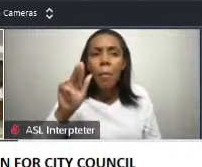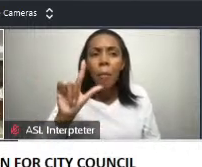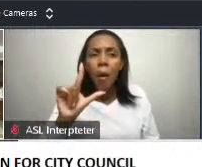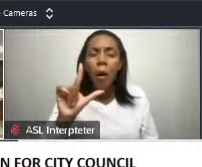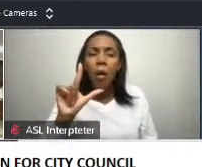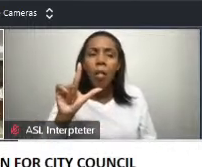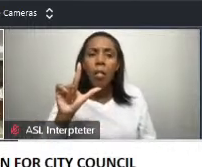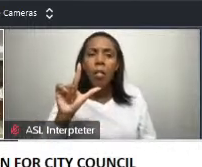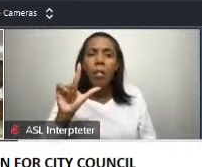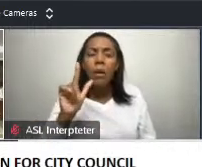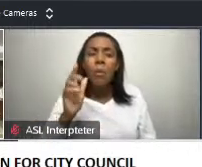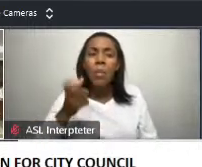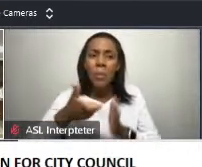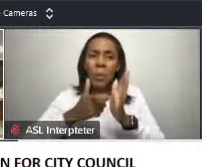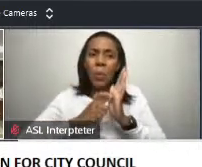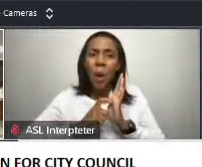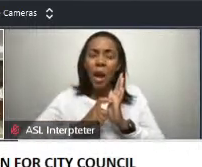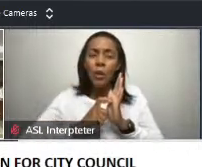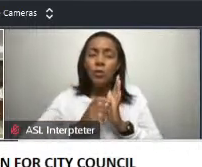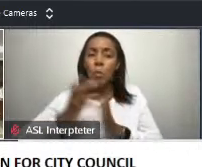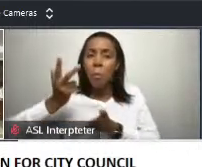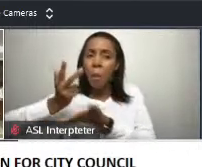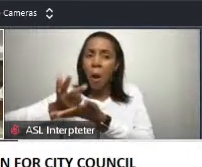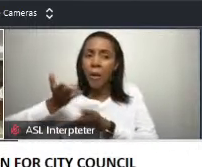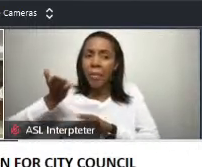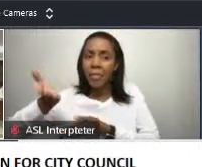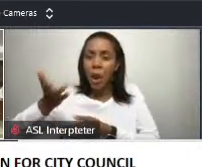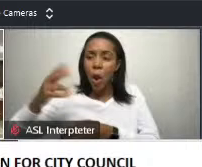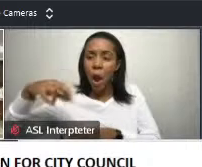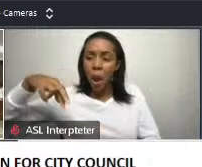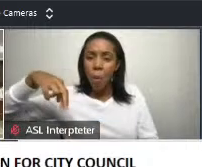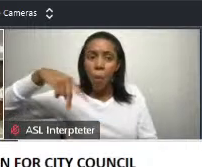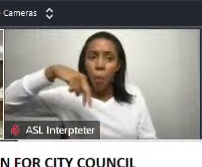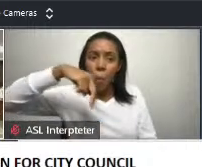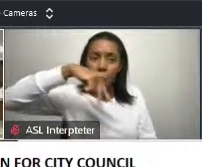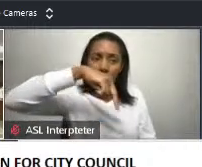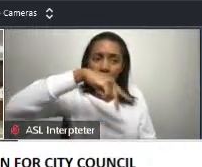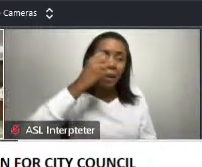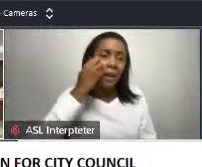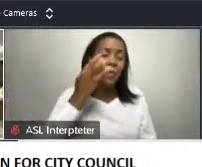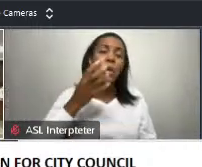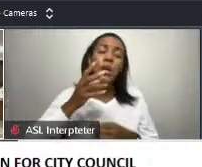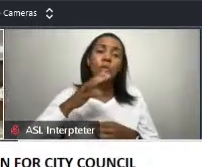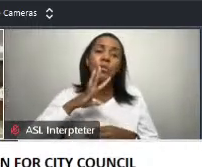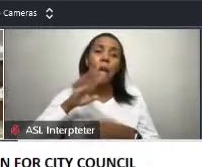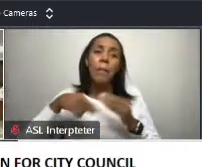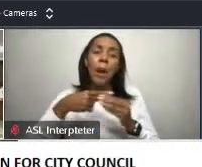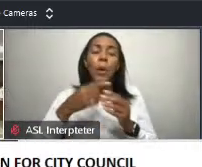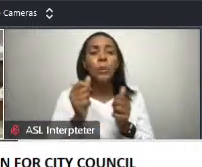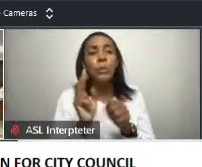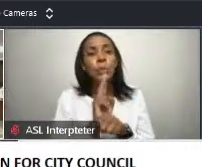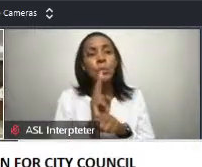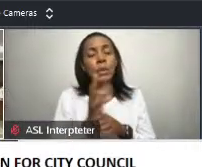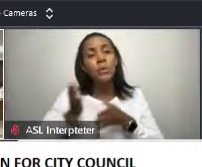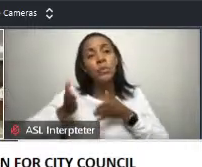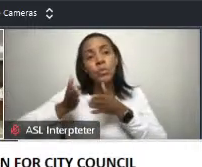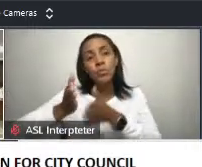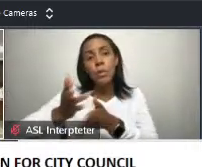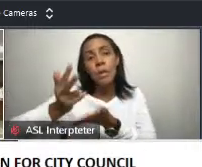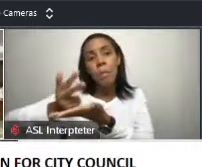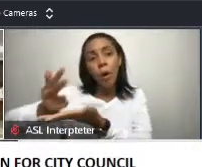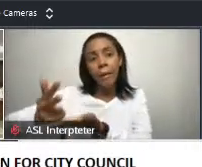park on St. Paul to walk? If we're talking about using street parking to accommodate for